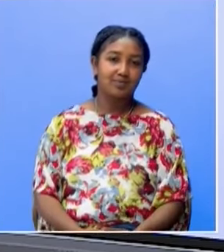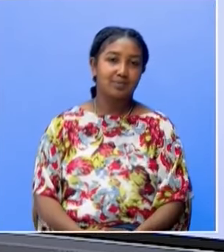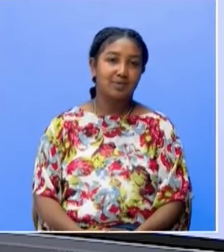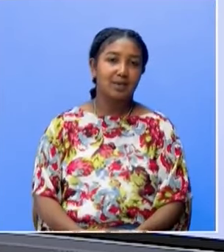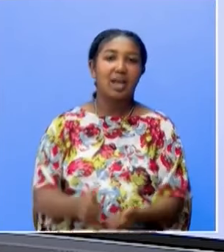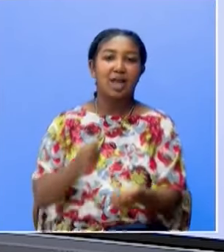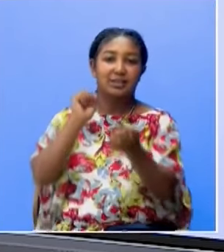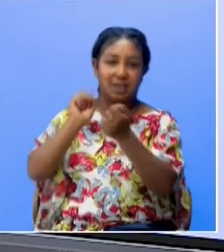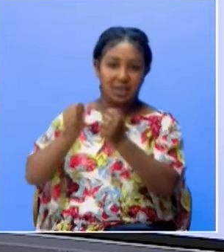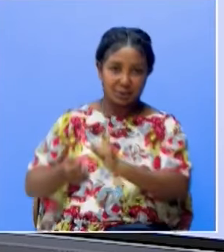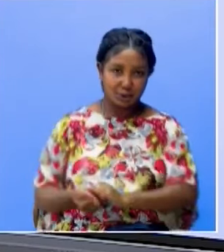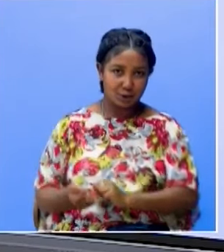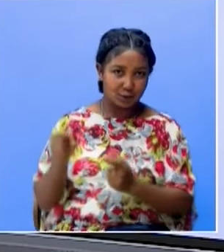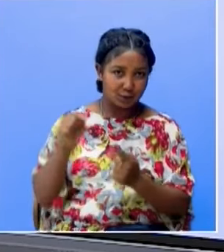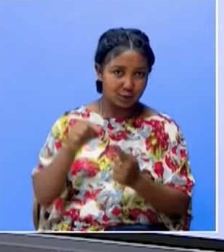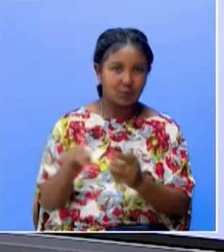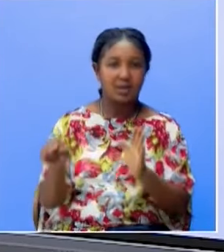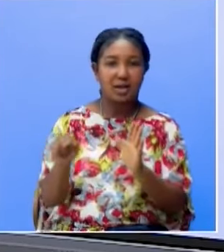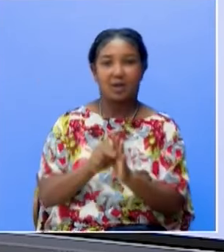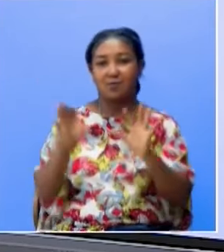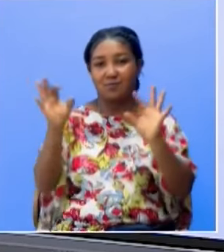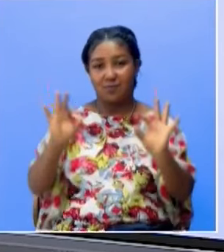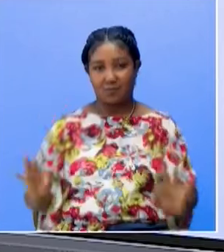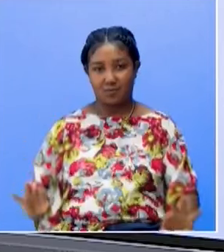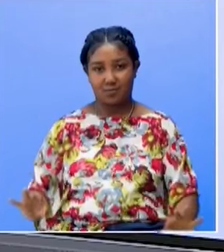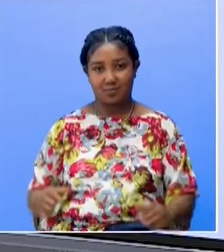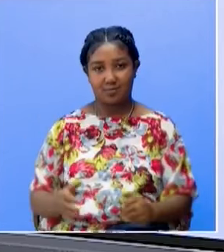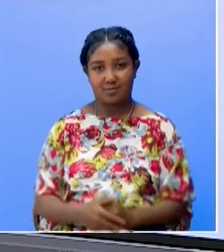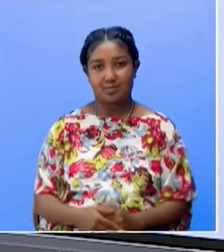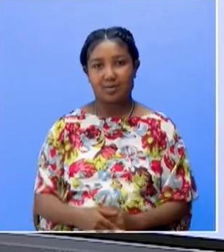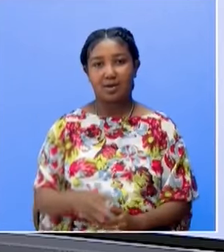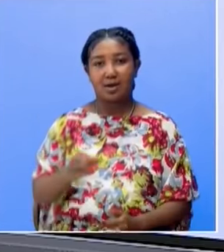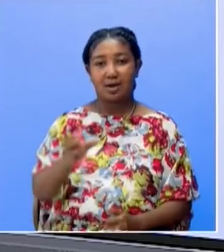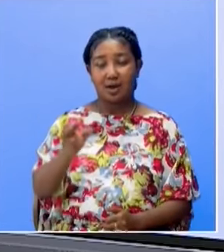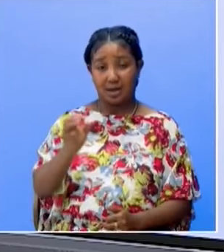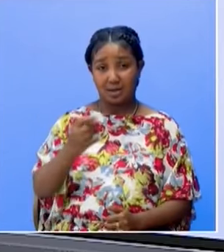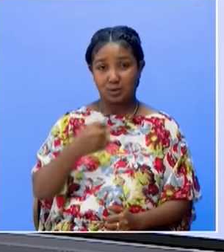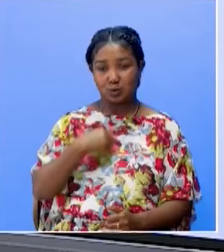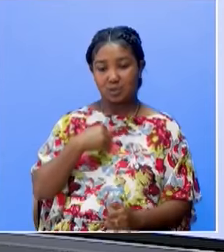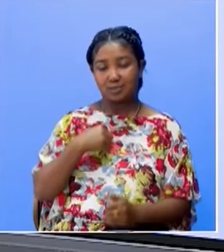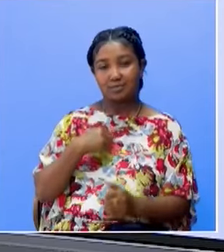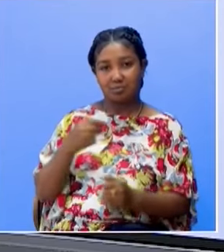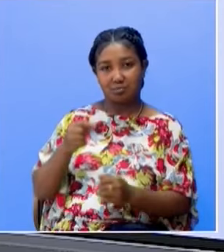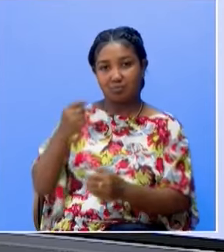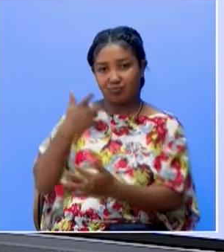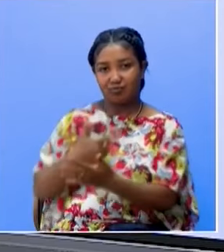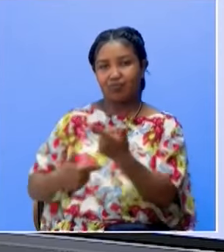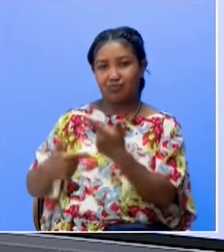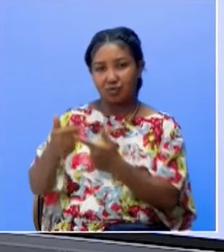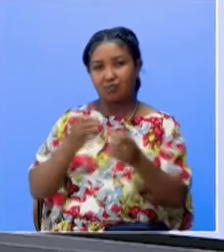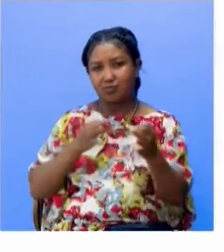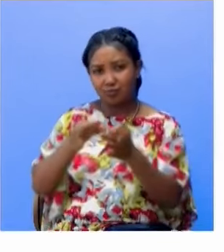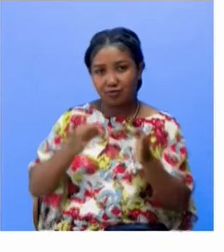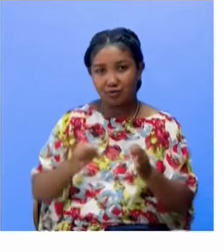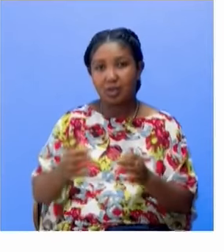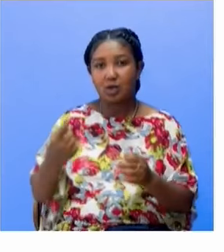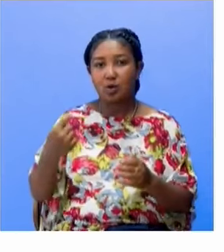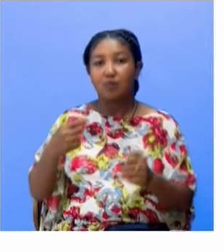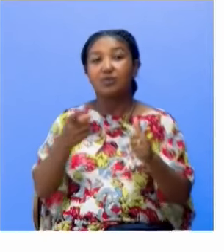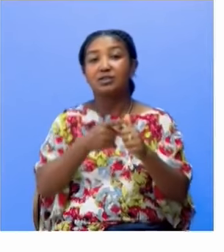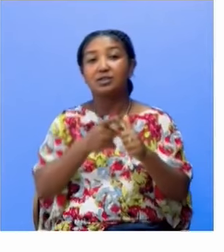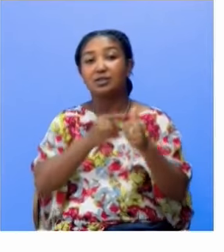let's change into negative forms. As we've discussed so far, and we have to start